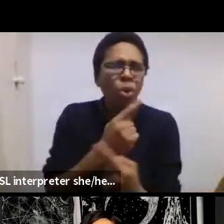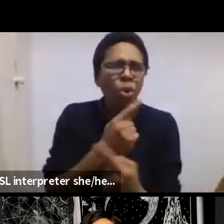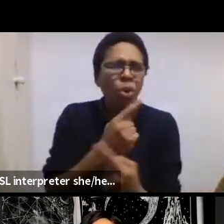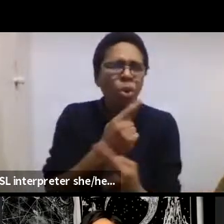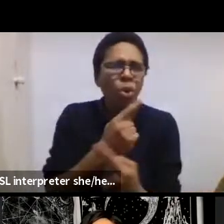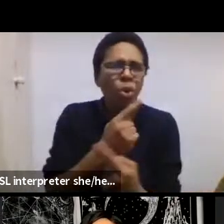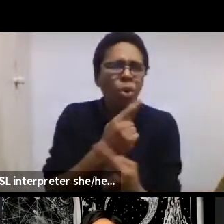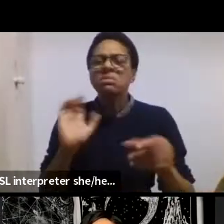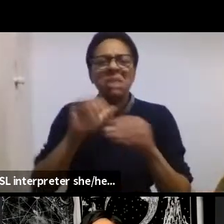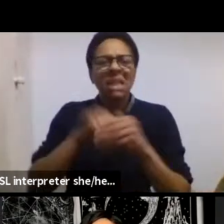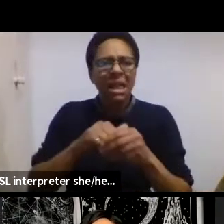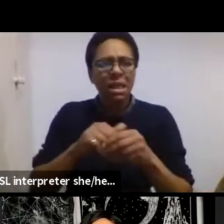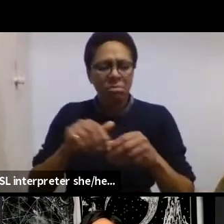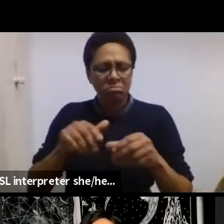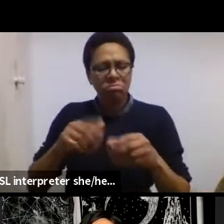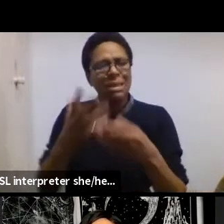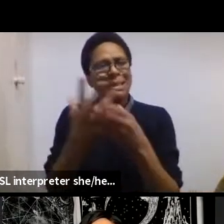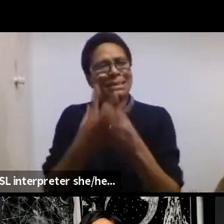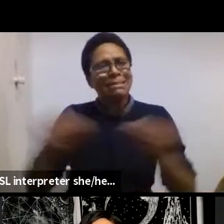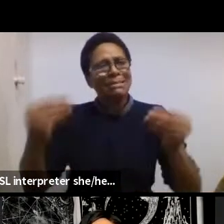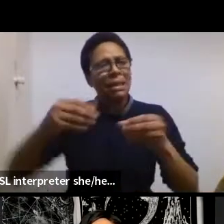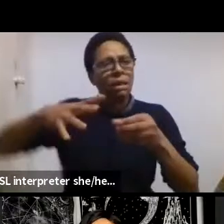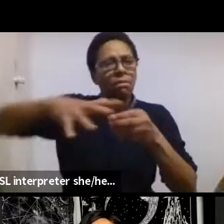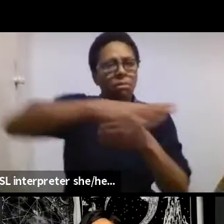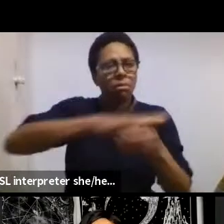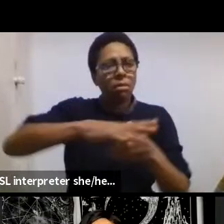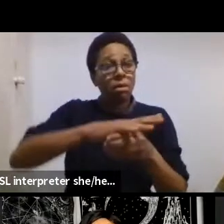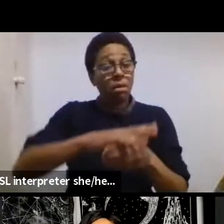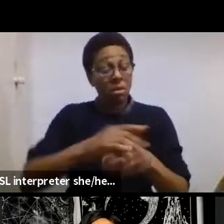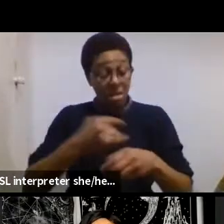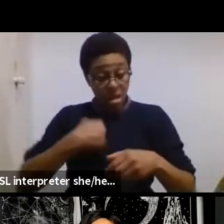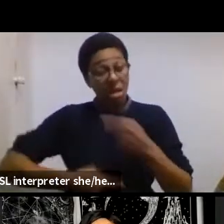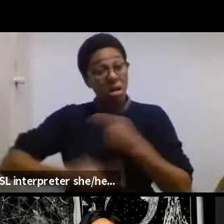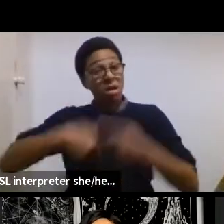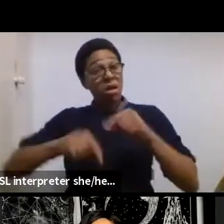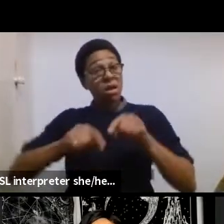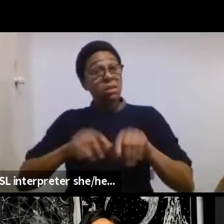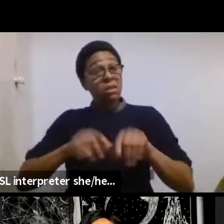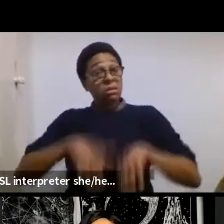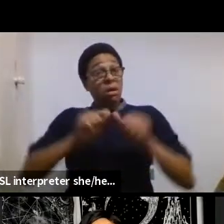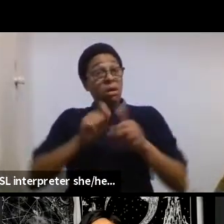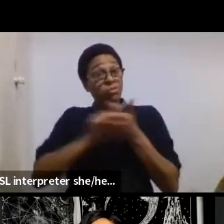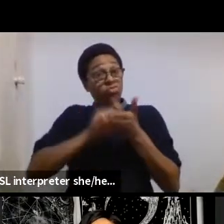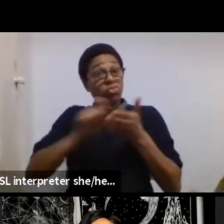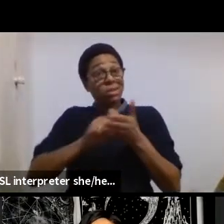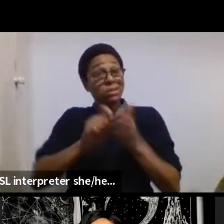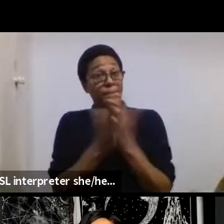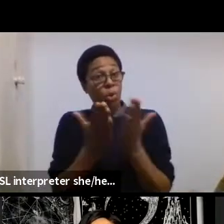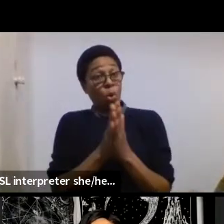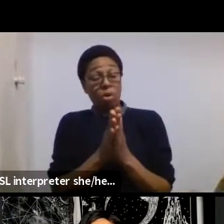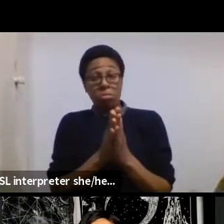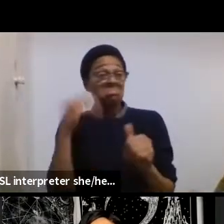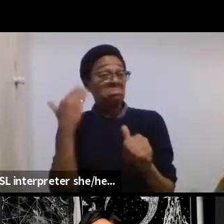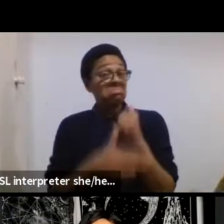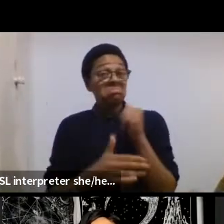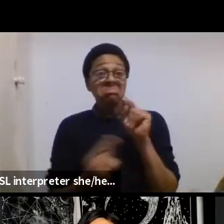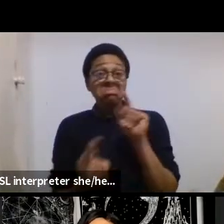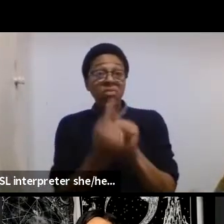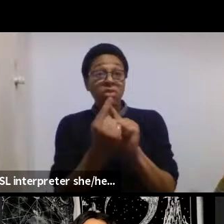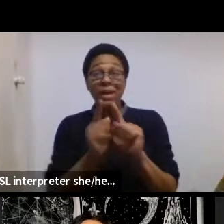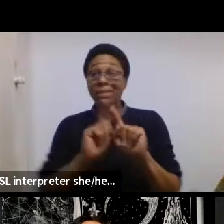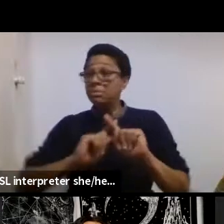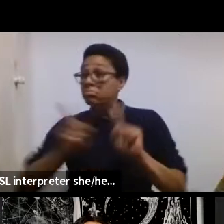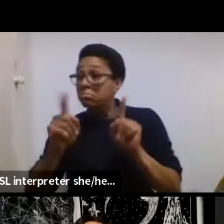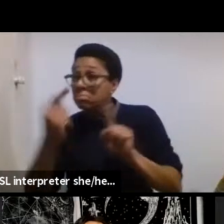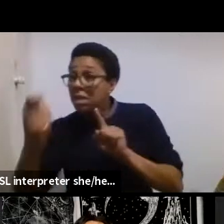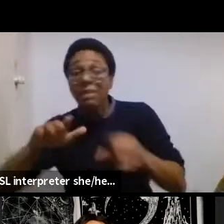I started writing my book, I'd never met another asexual person in my life. I didn't until I'd written the first